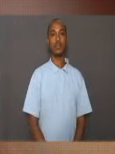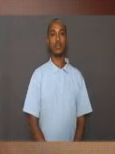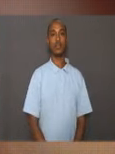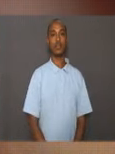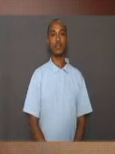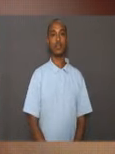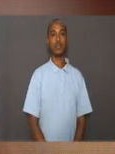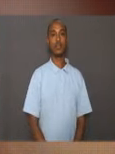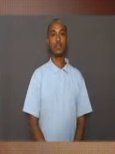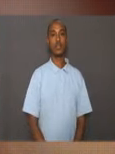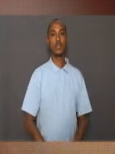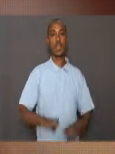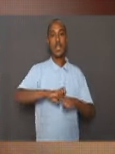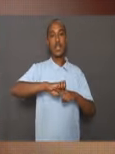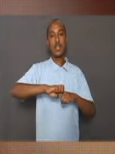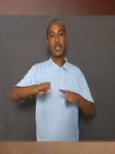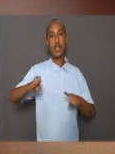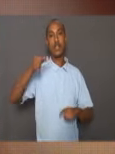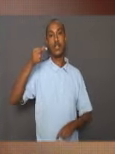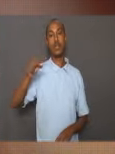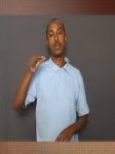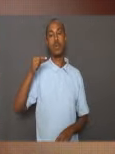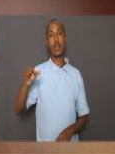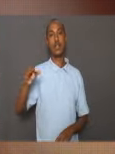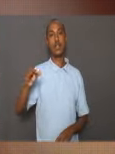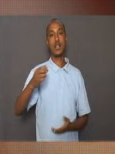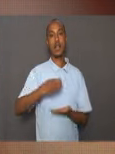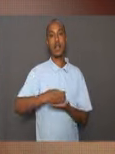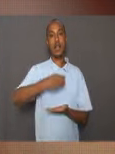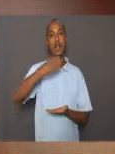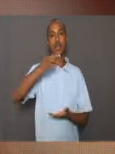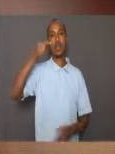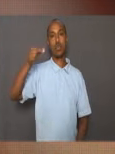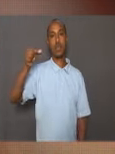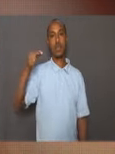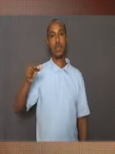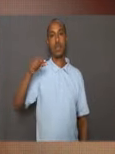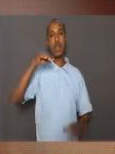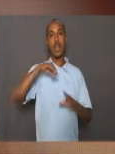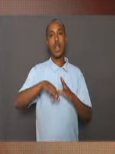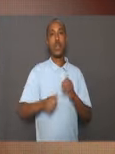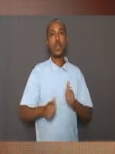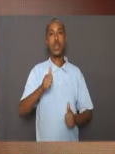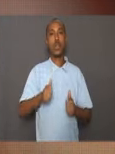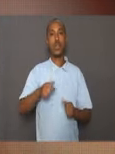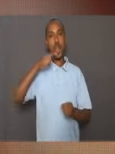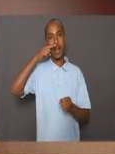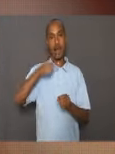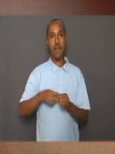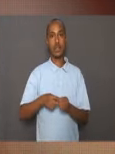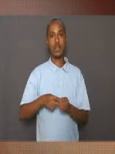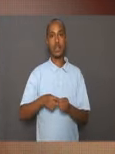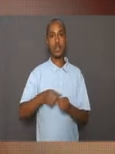A discharge tube is a sealed glass tube in which a gas